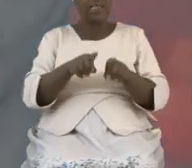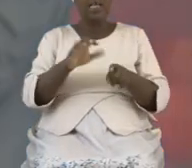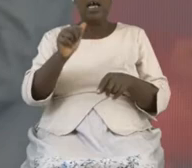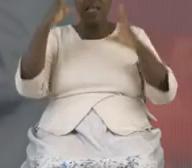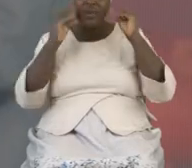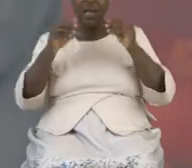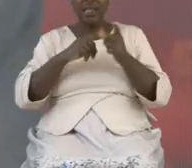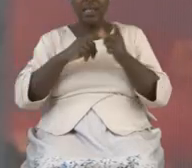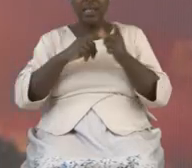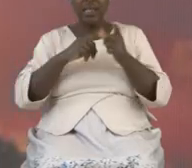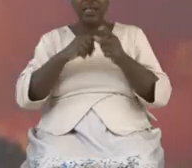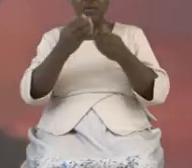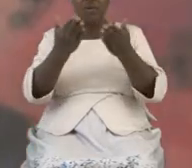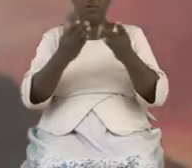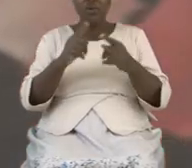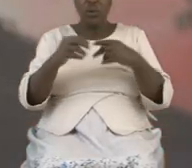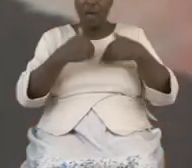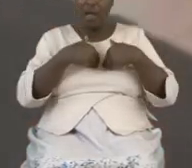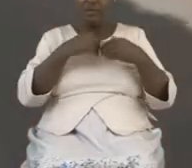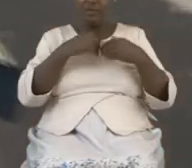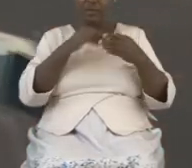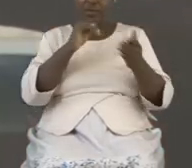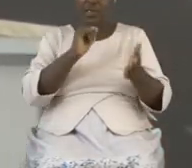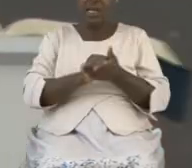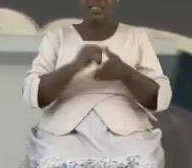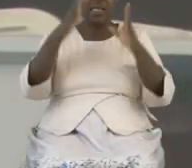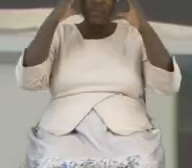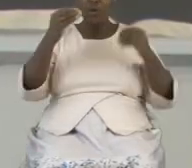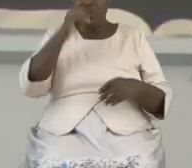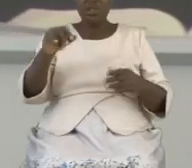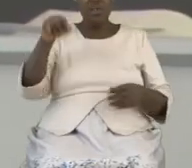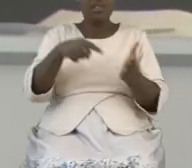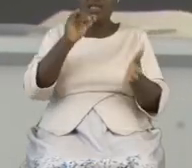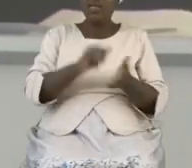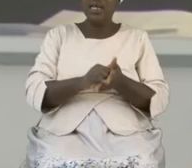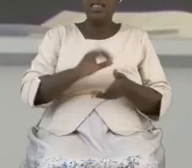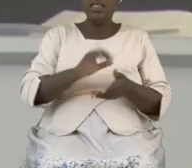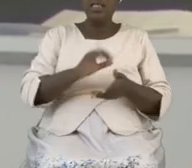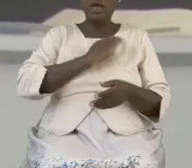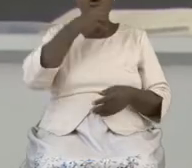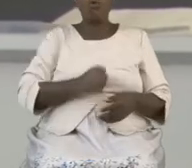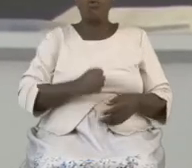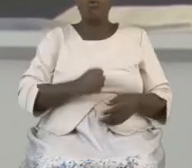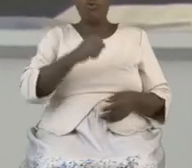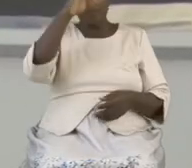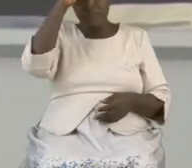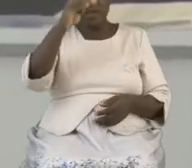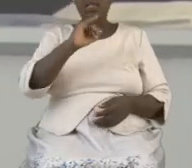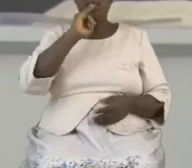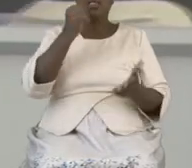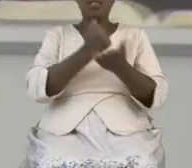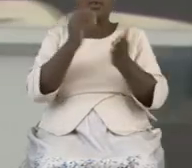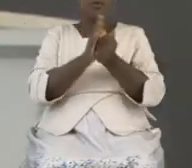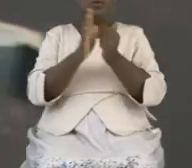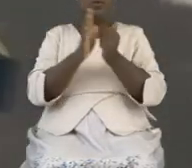experience knowing this, that our old man is crucified with him, that